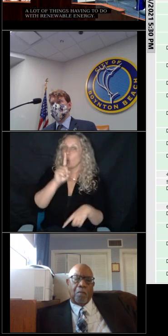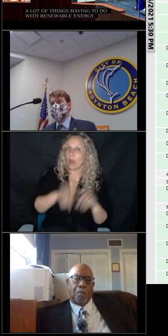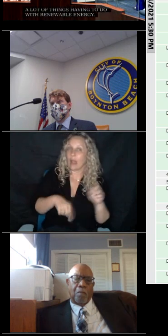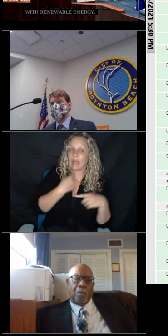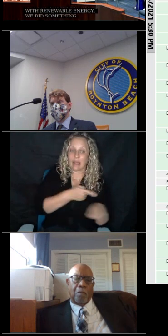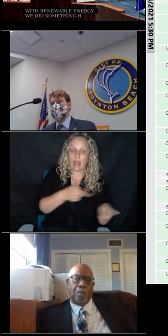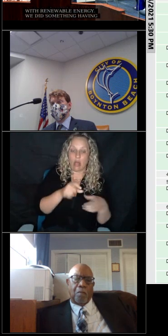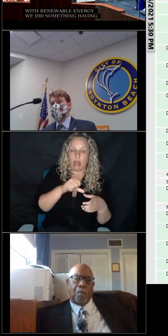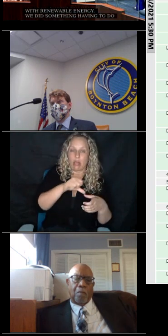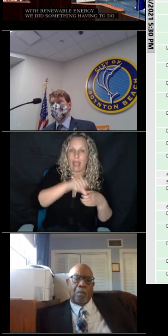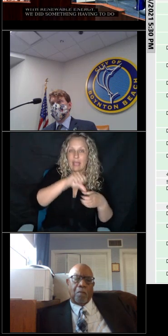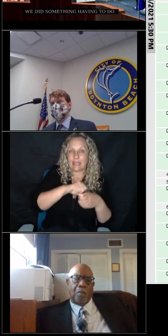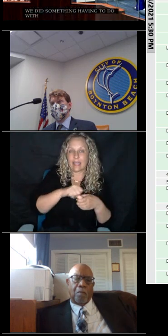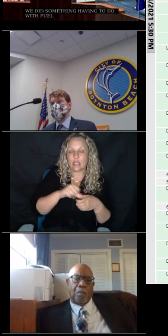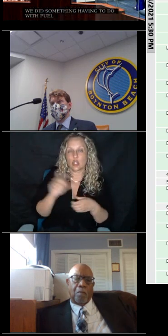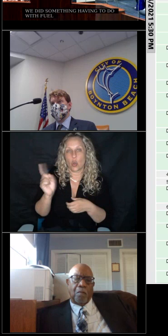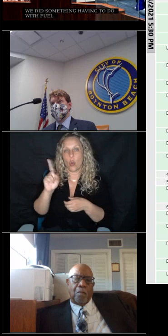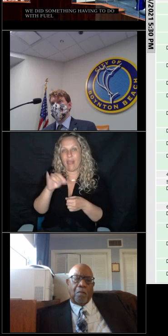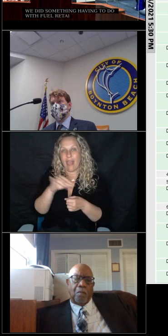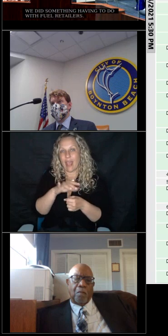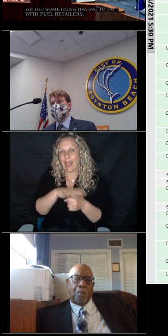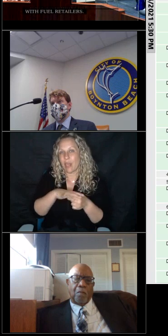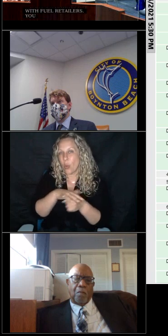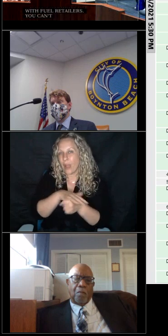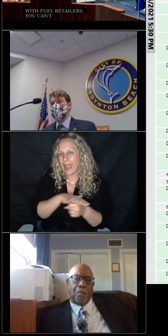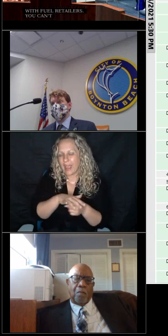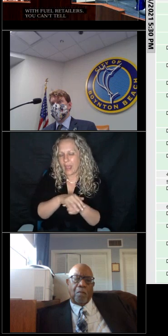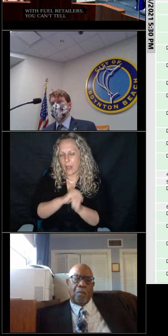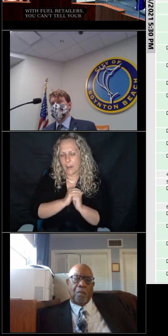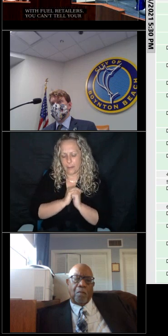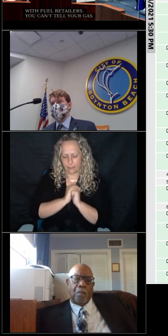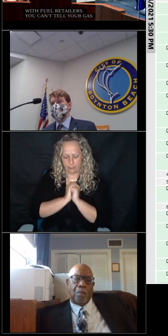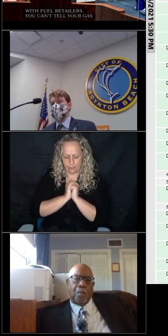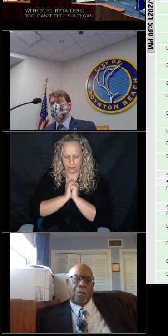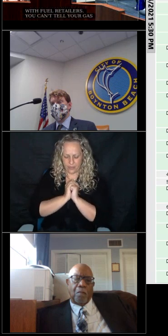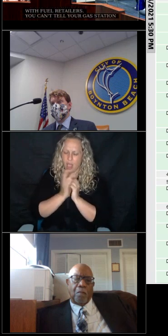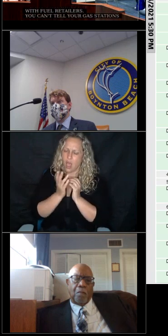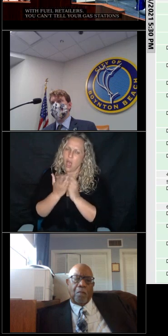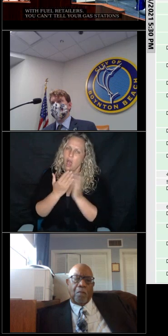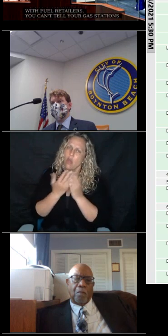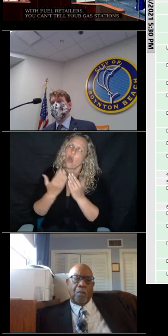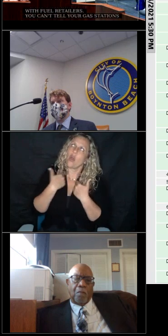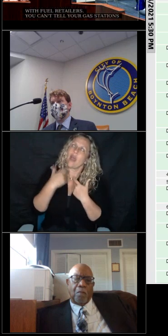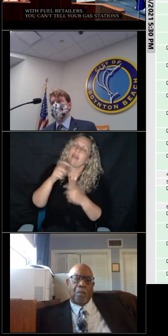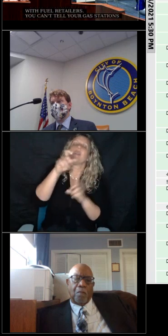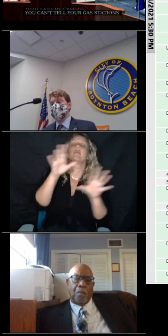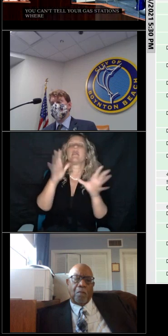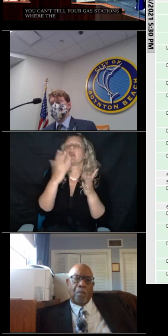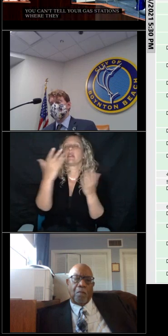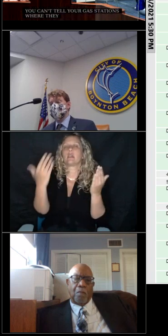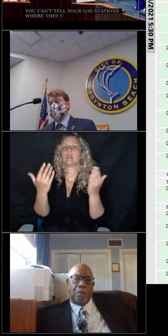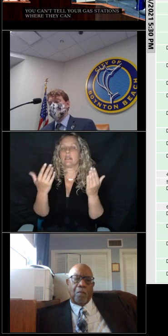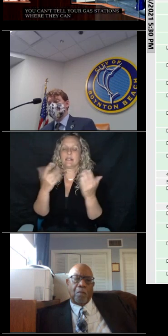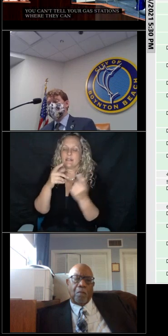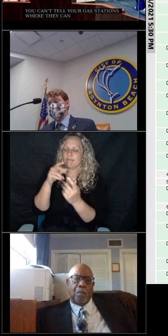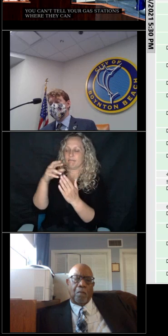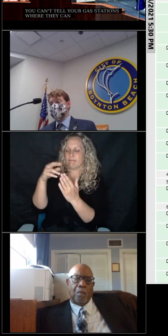gas stations where they can locate. Although there is, there's some nuances to